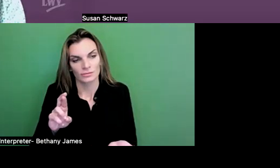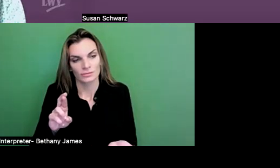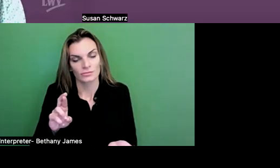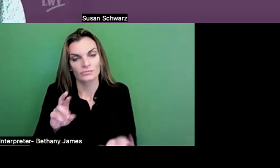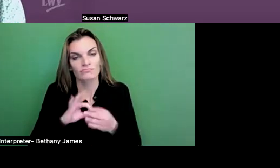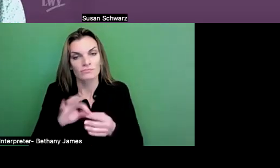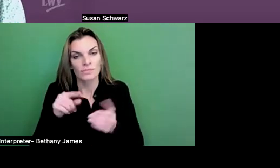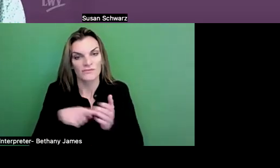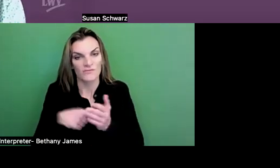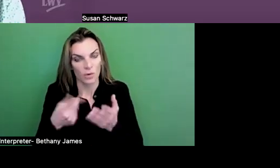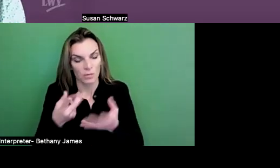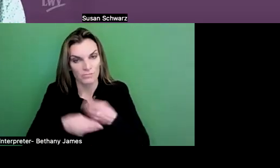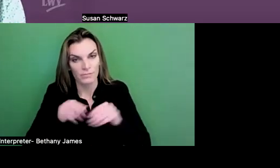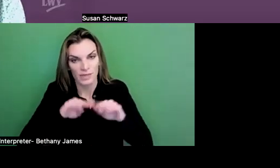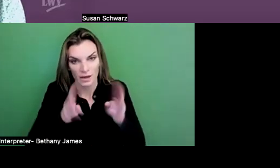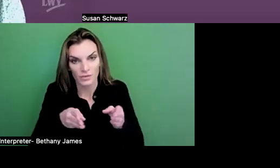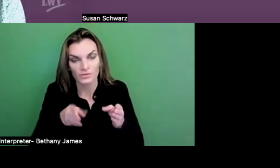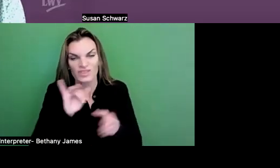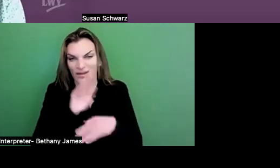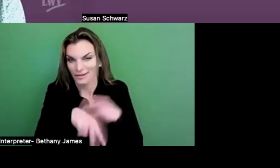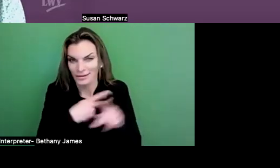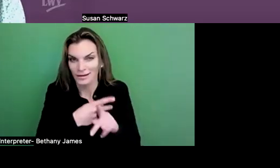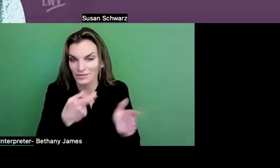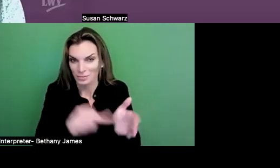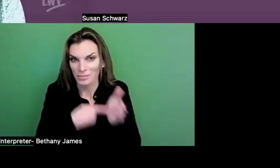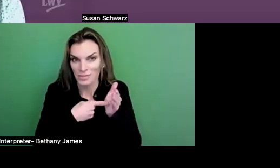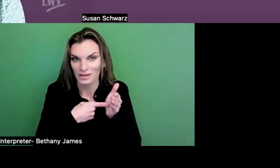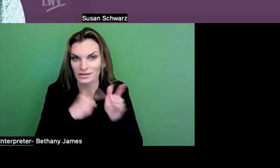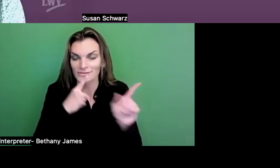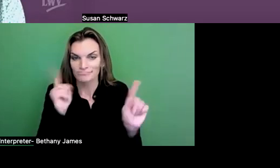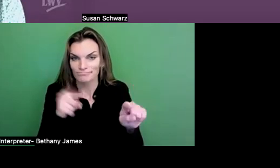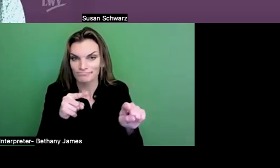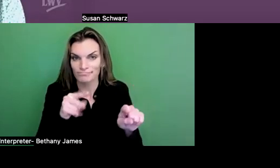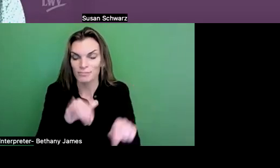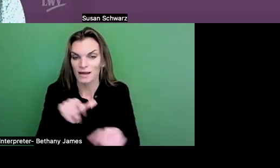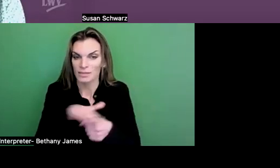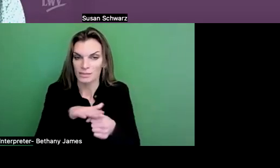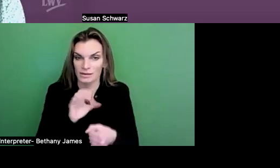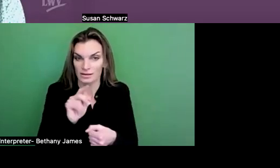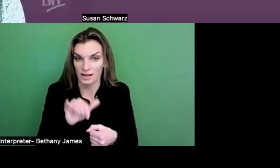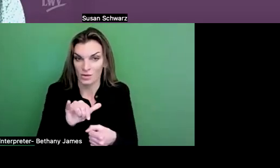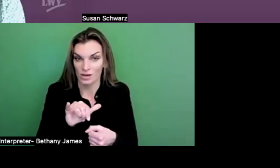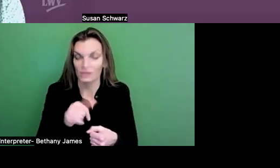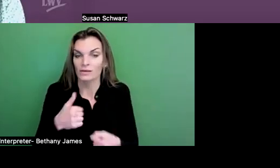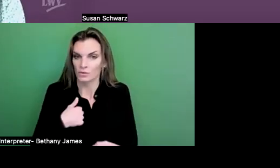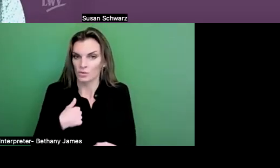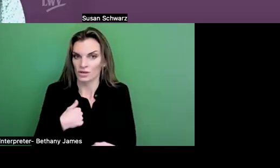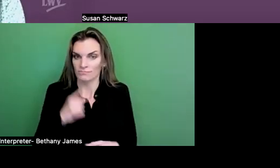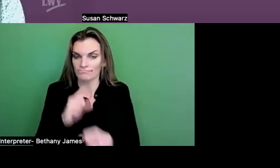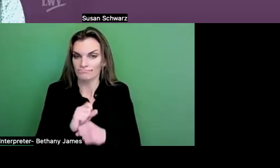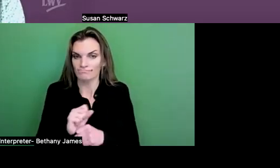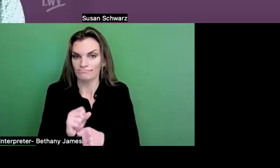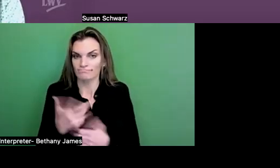affordable housing and those type of mandates put down by the county, we're one of the ones who who